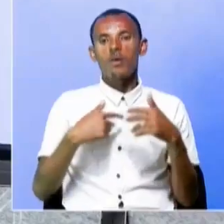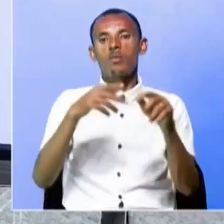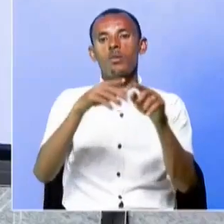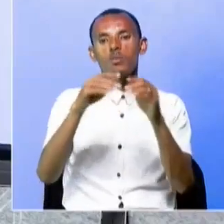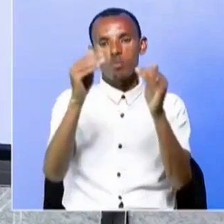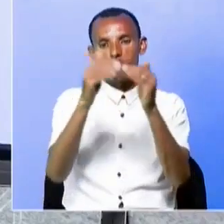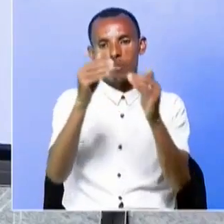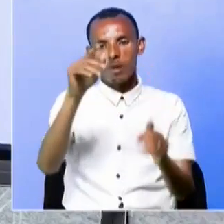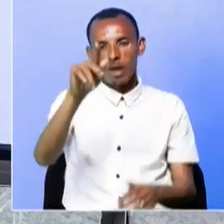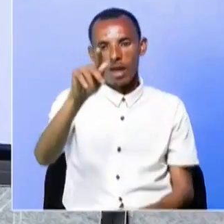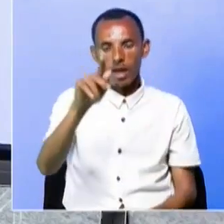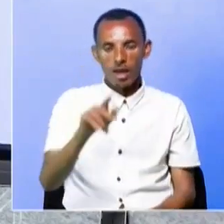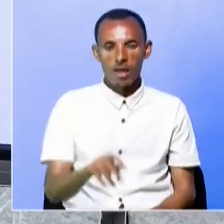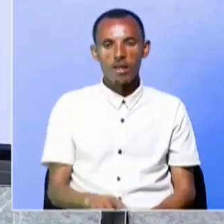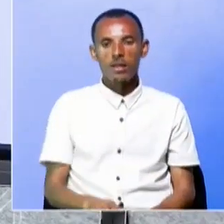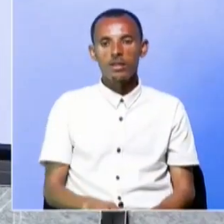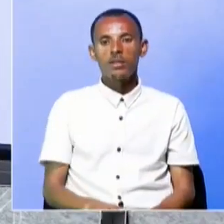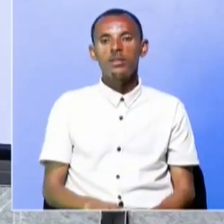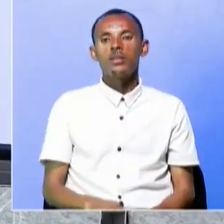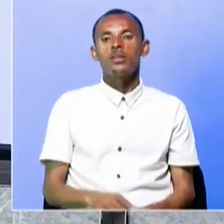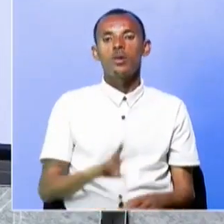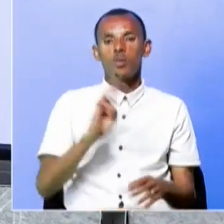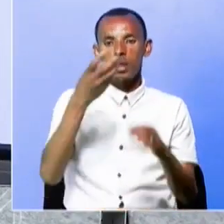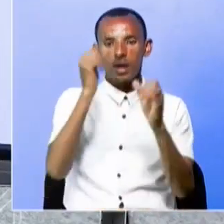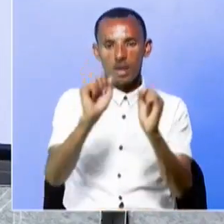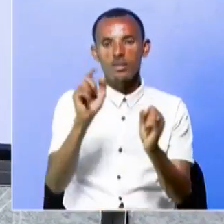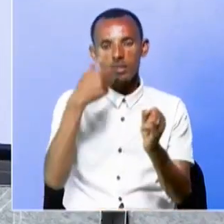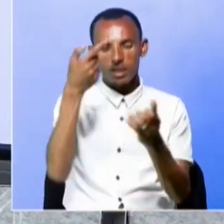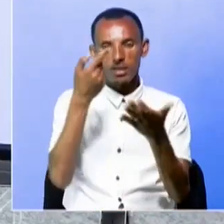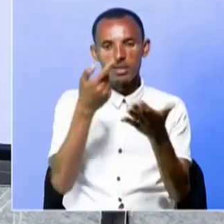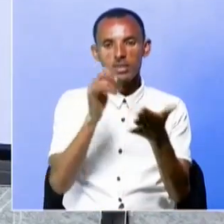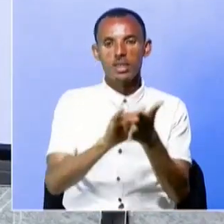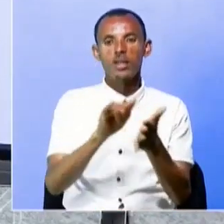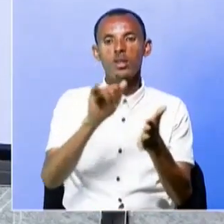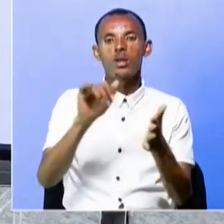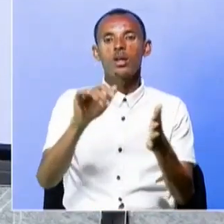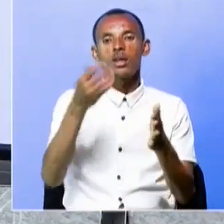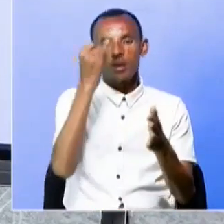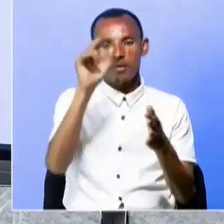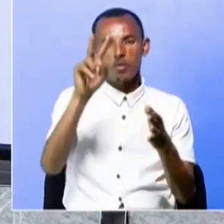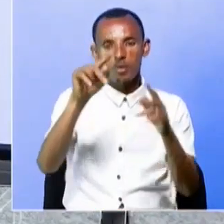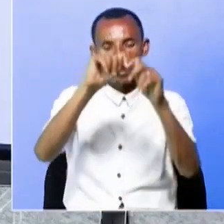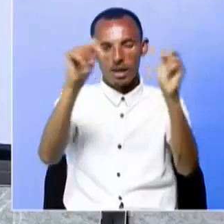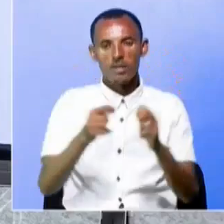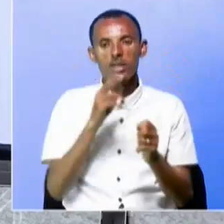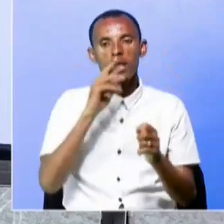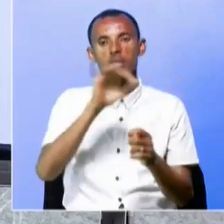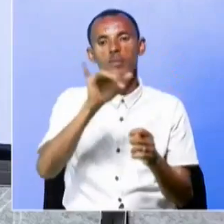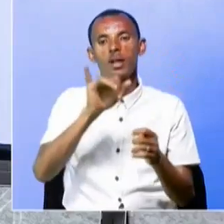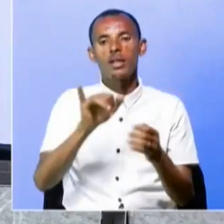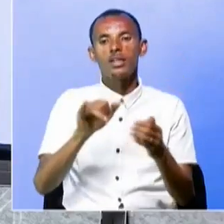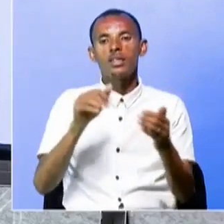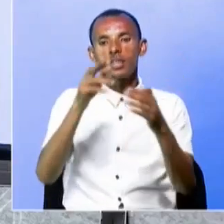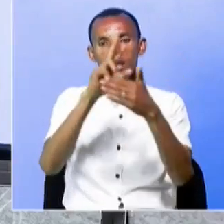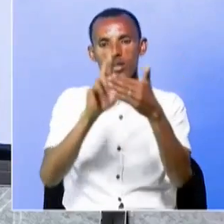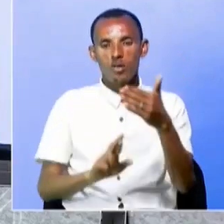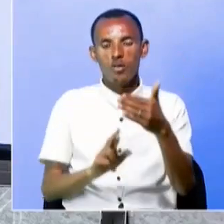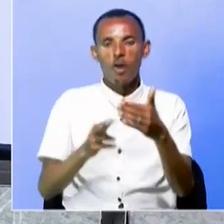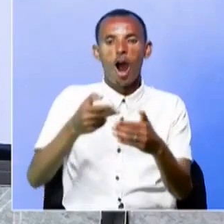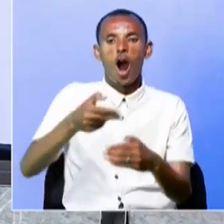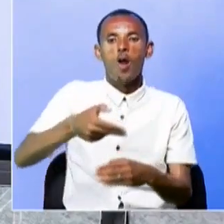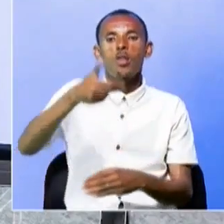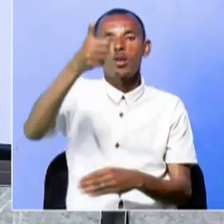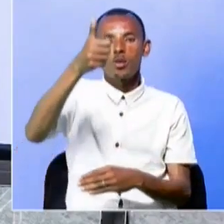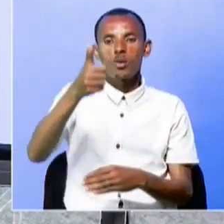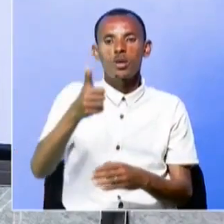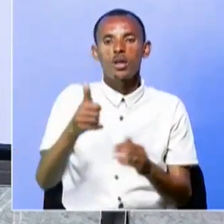K. So from this, we can say that if two triangles are similar, the ratio of the corresponding altitudes also constant.